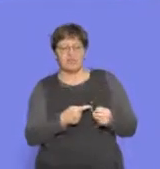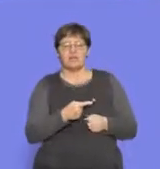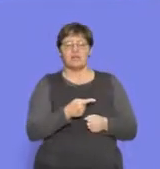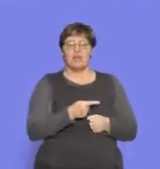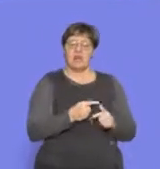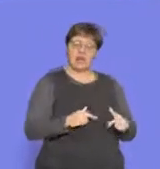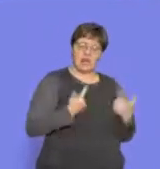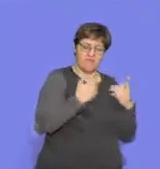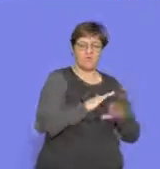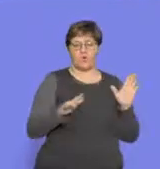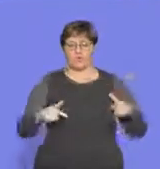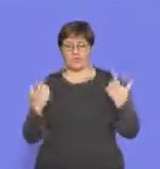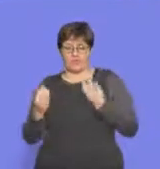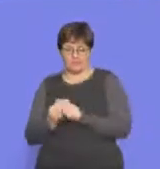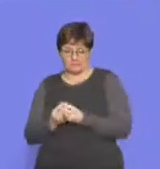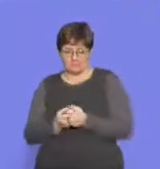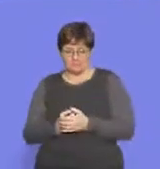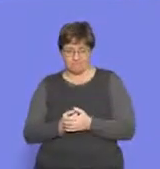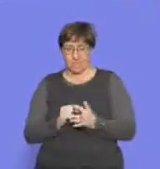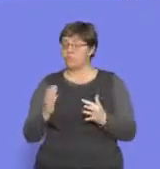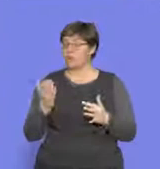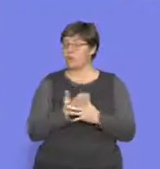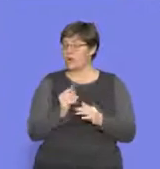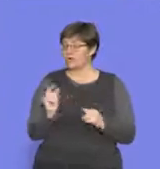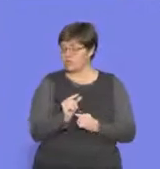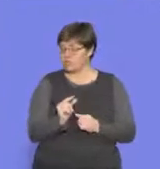factors. You deserve a short break. Have a little